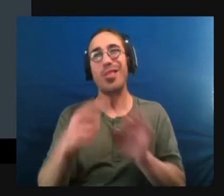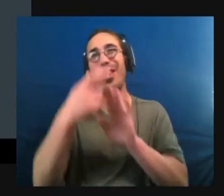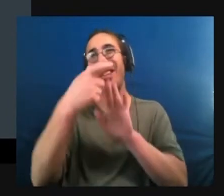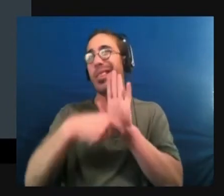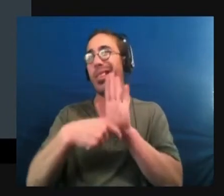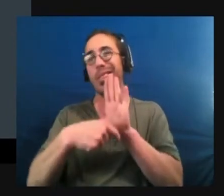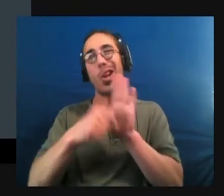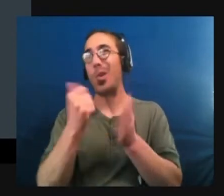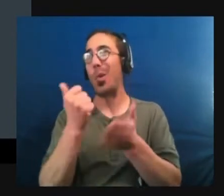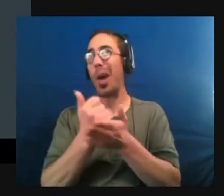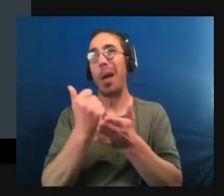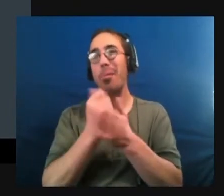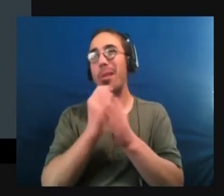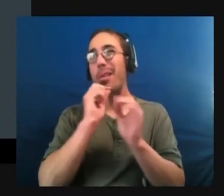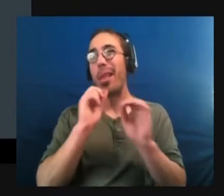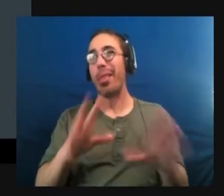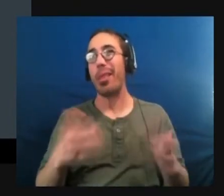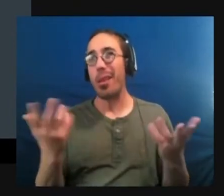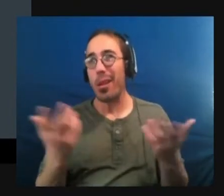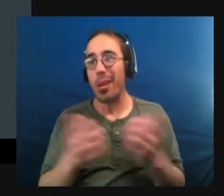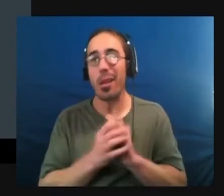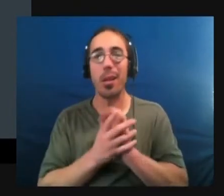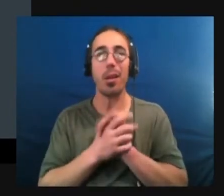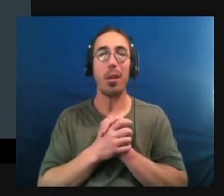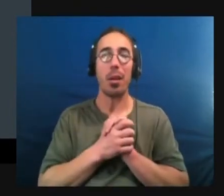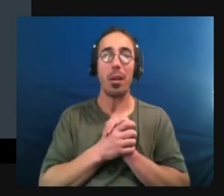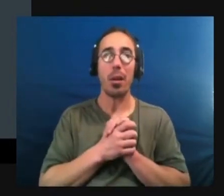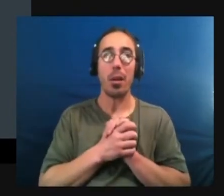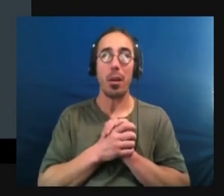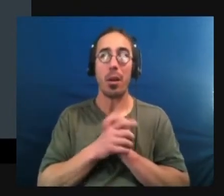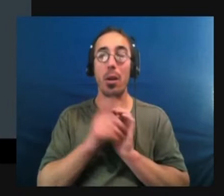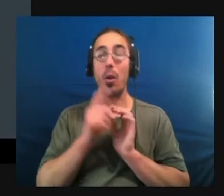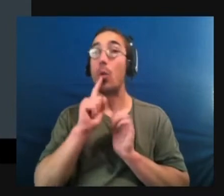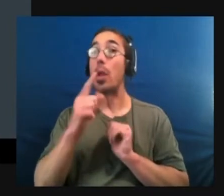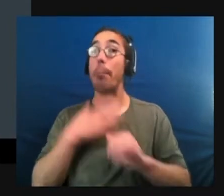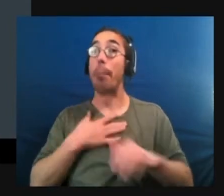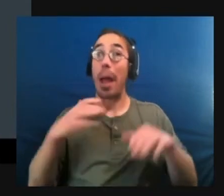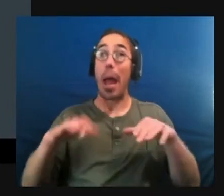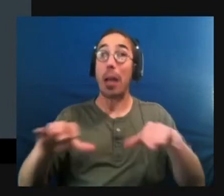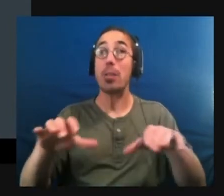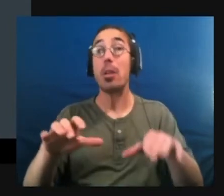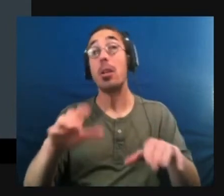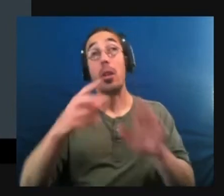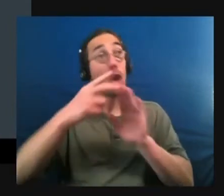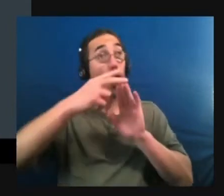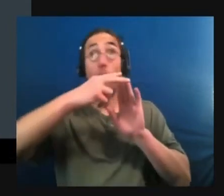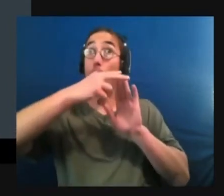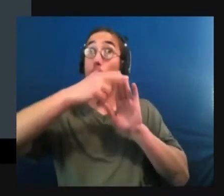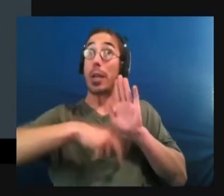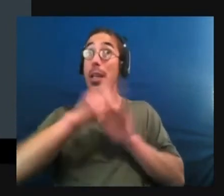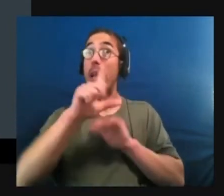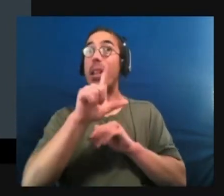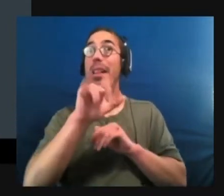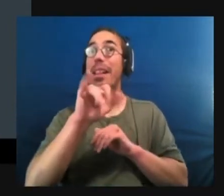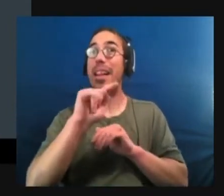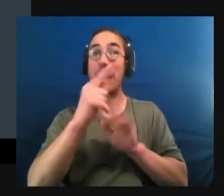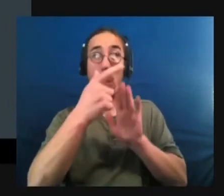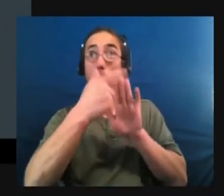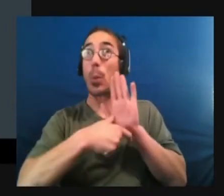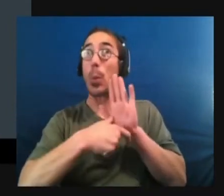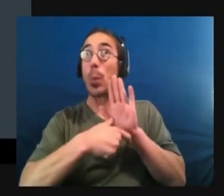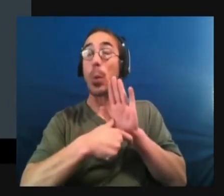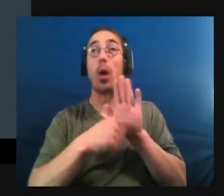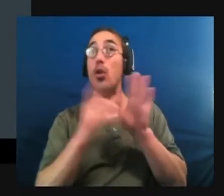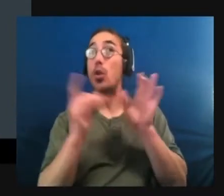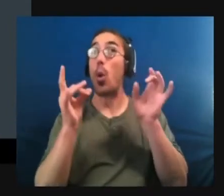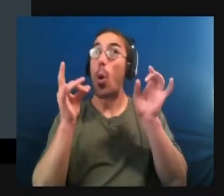And in fact, my action step comes here. Reading the literature is traumatic for